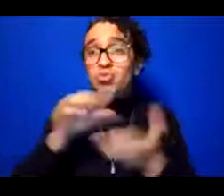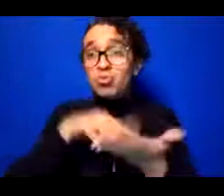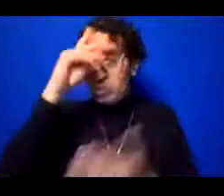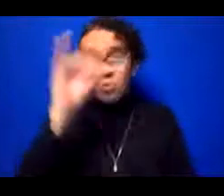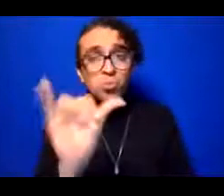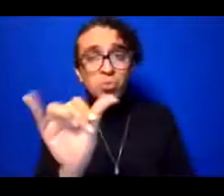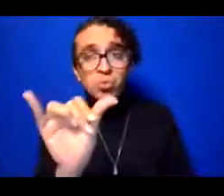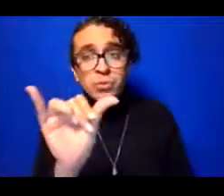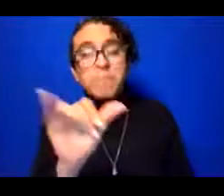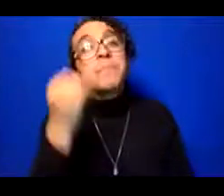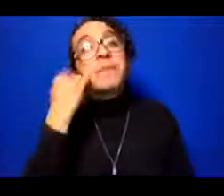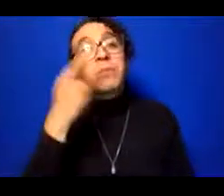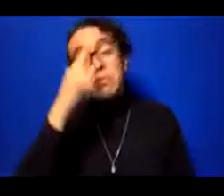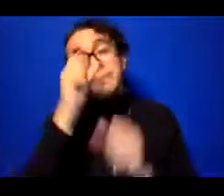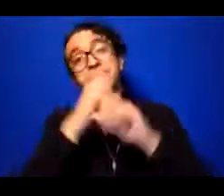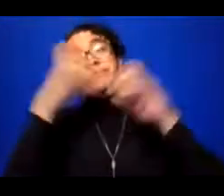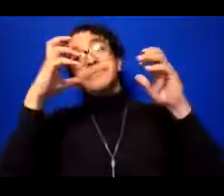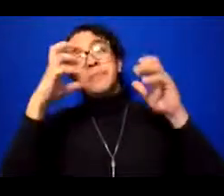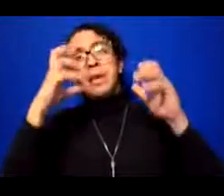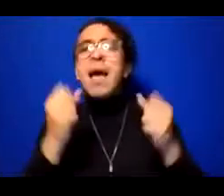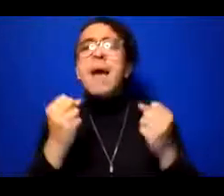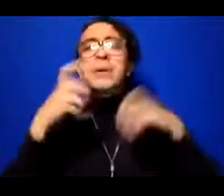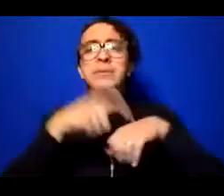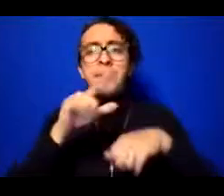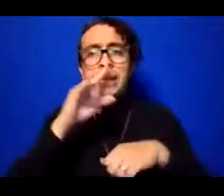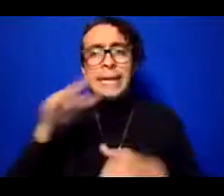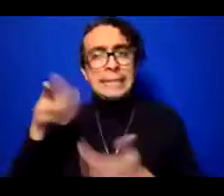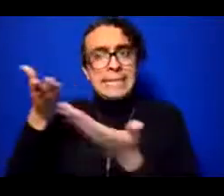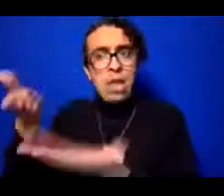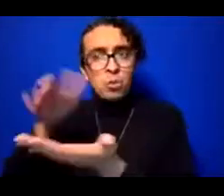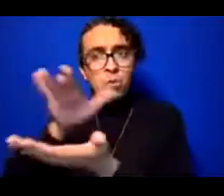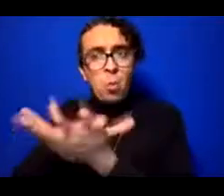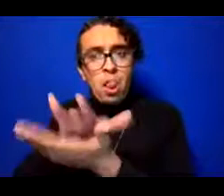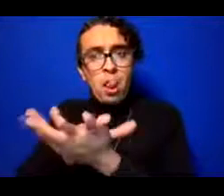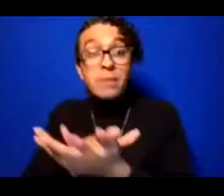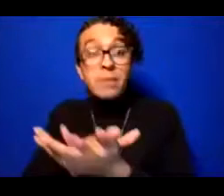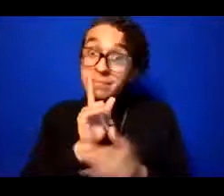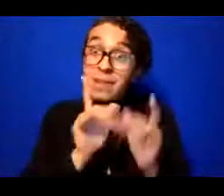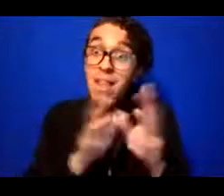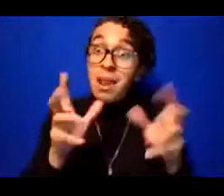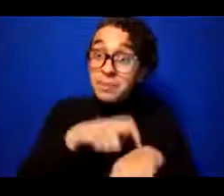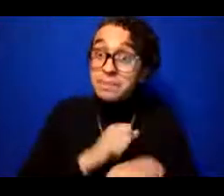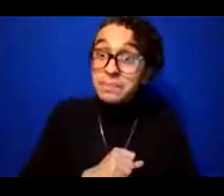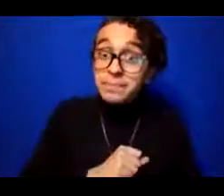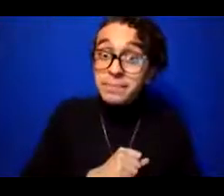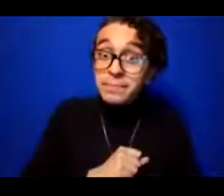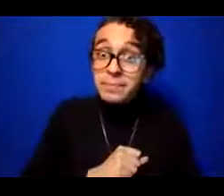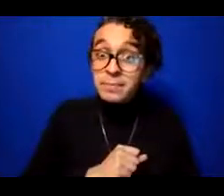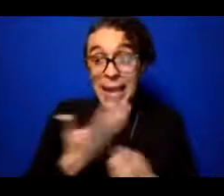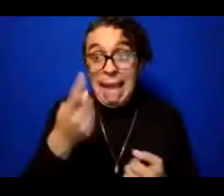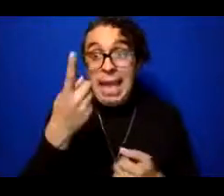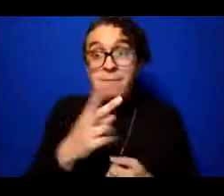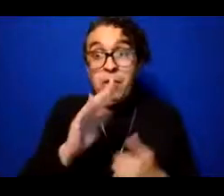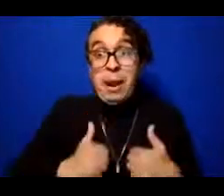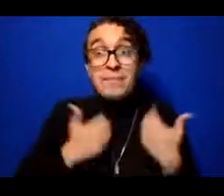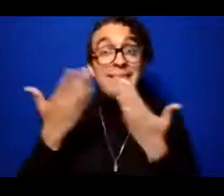And if you think about the time that our kids spend in school, it's quite significant. And they spend most of their, like half their lives there, at